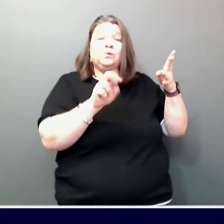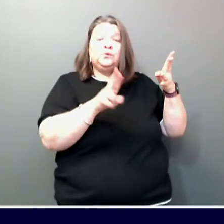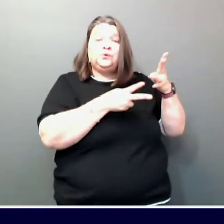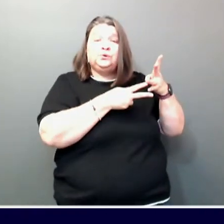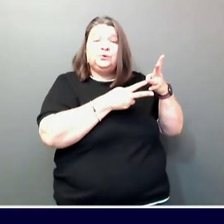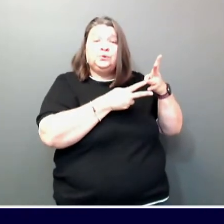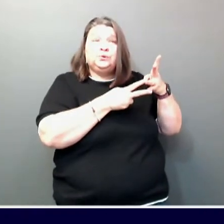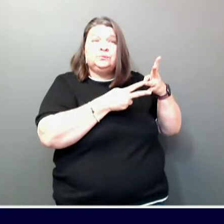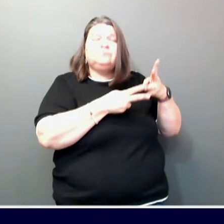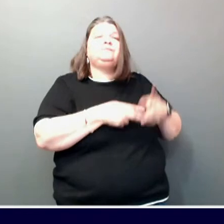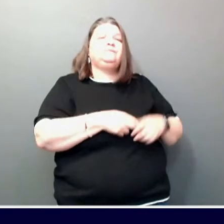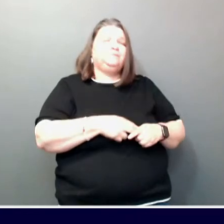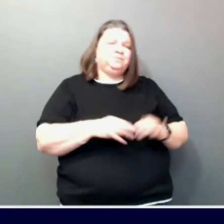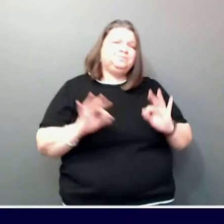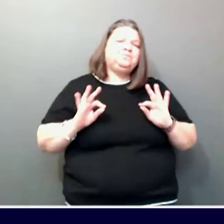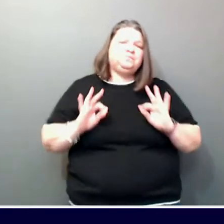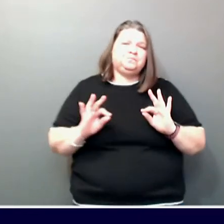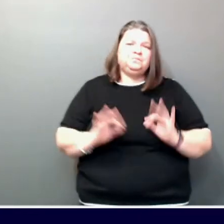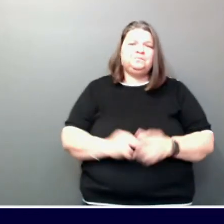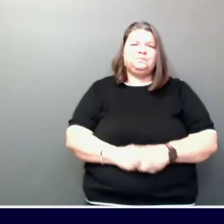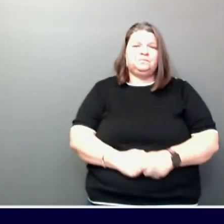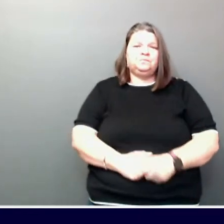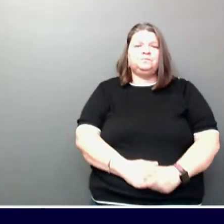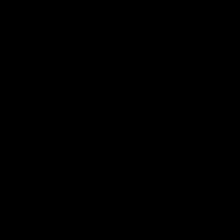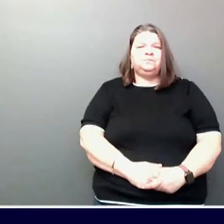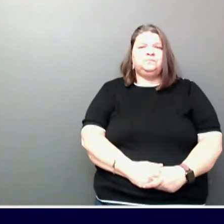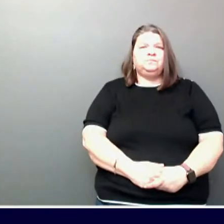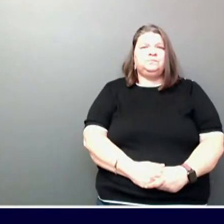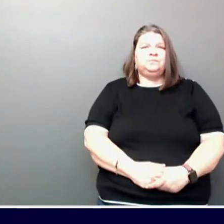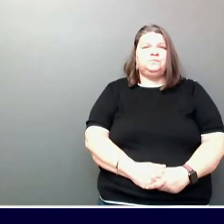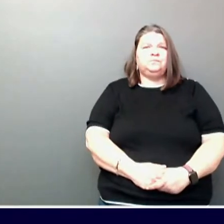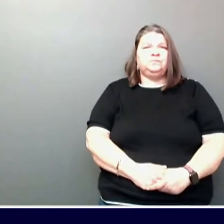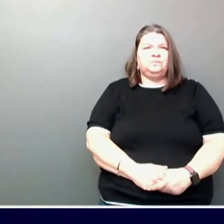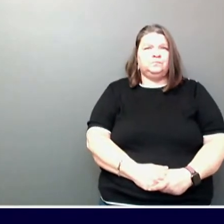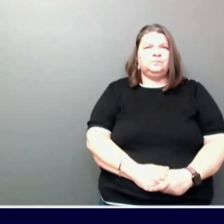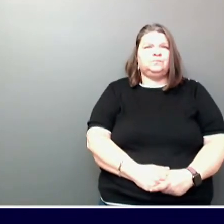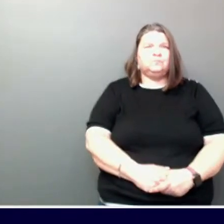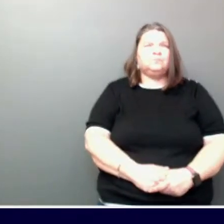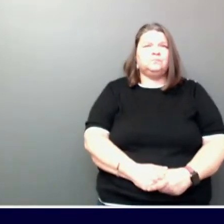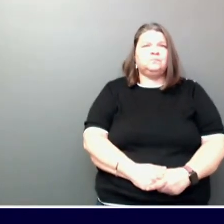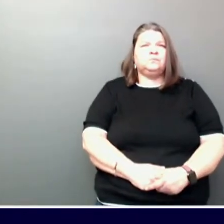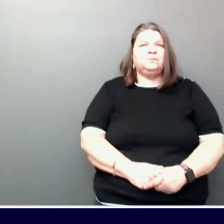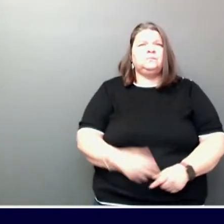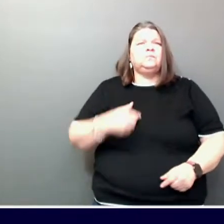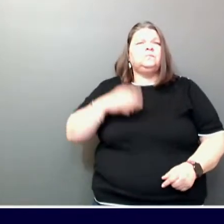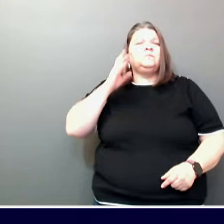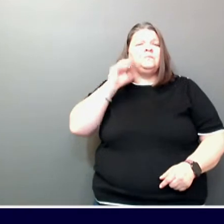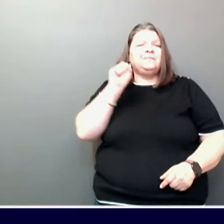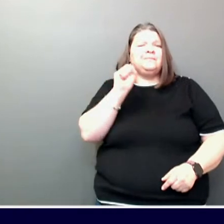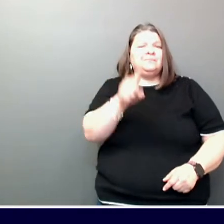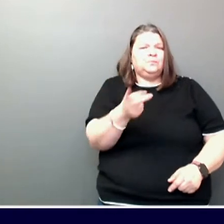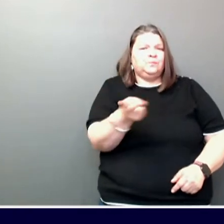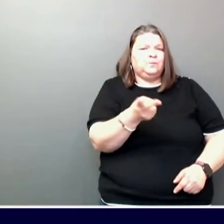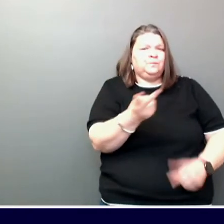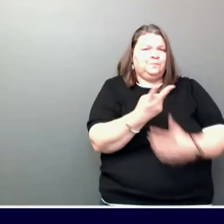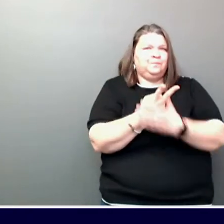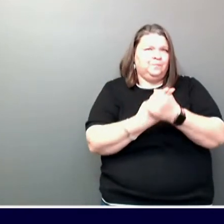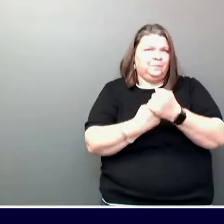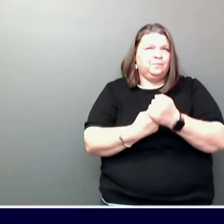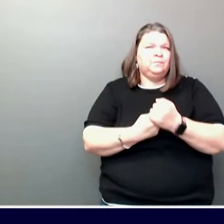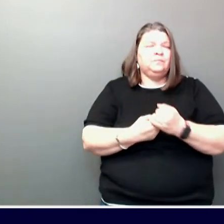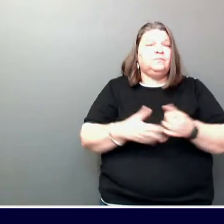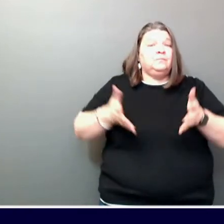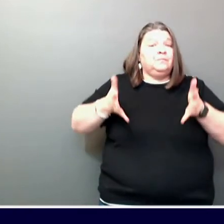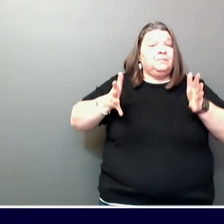this is probably for you and Commissioner Lambrou, and maybe go back to Corey's question about the return of the high school basketball